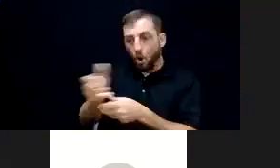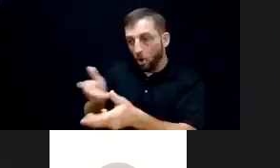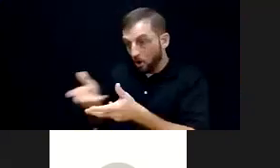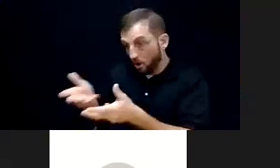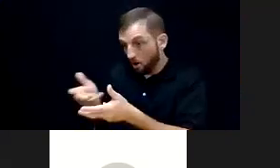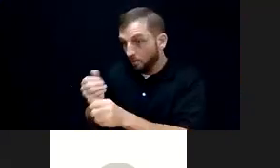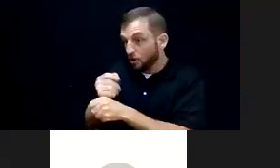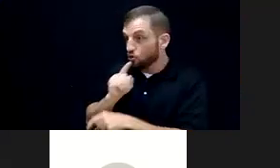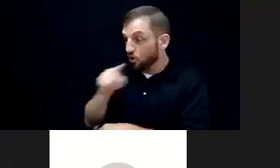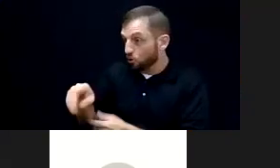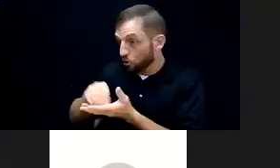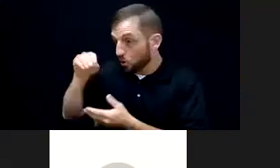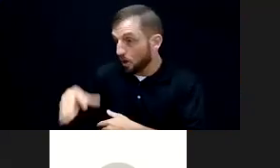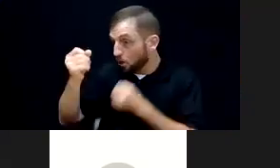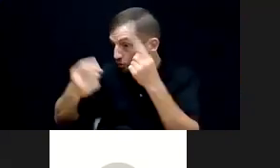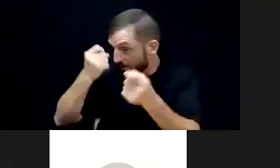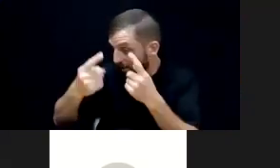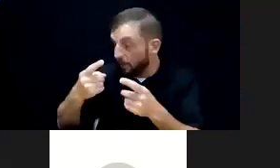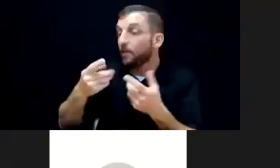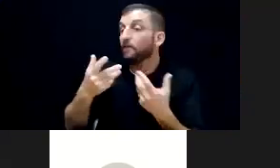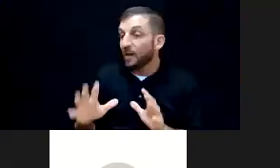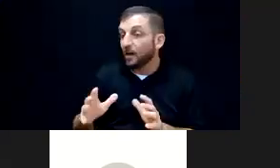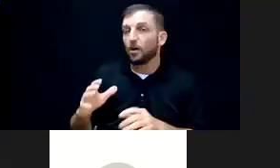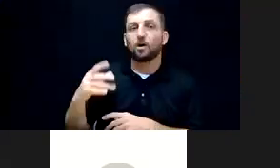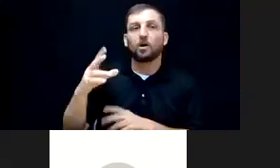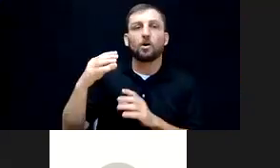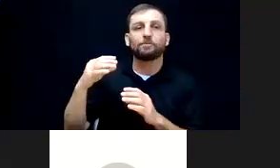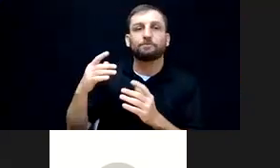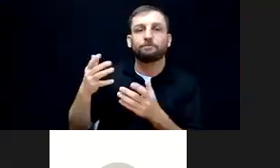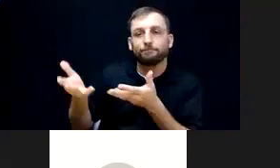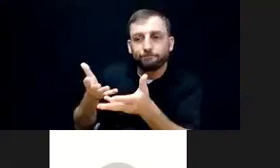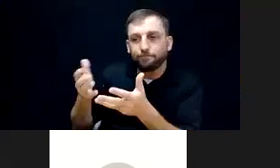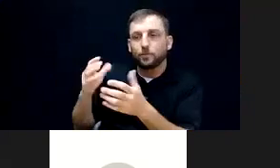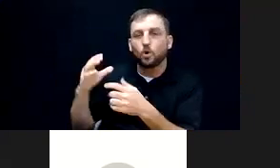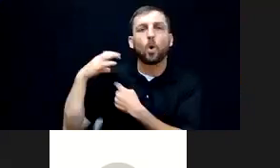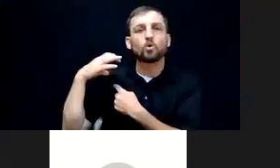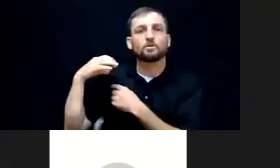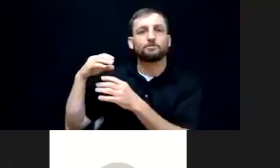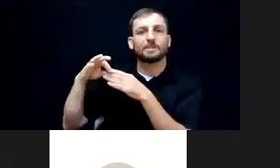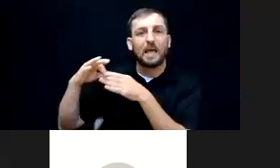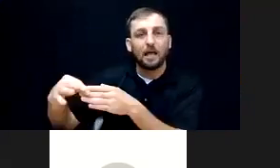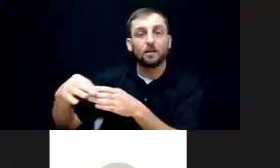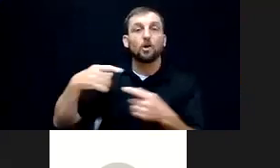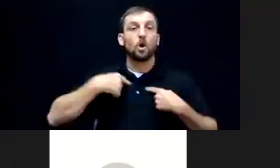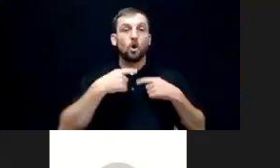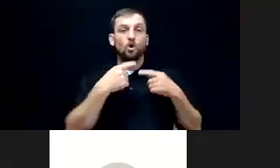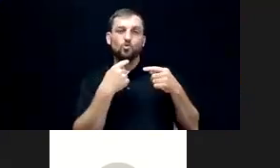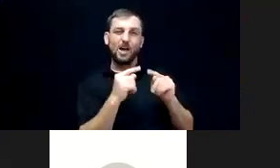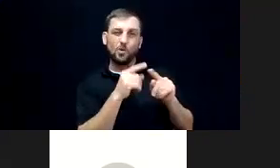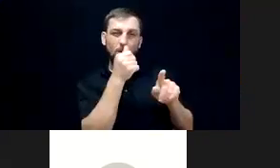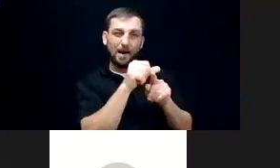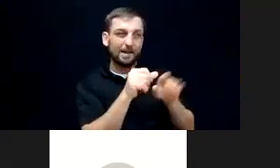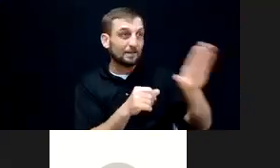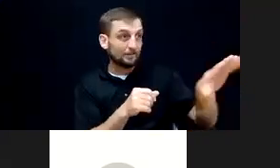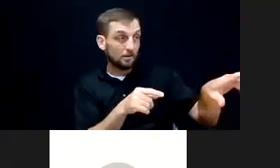guide them from there. And one of the things I like to remind the potential job sites and any supervisor is that this is a